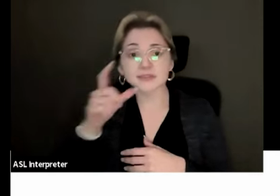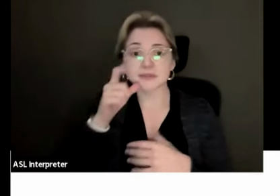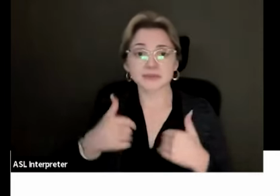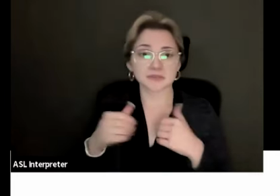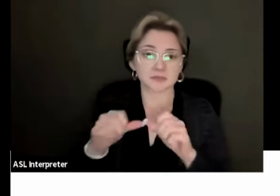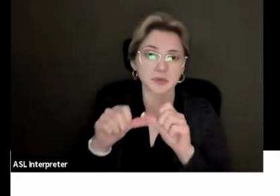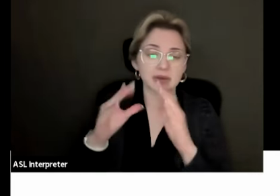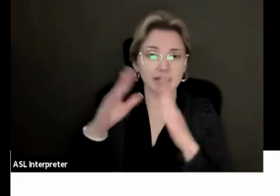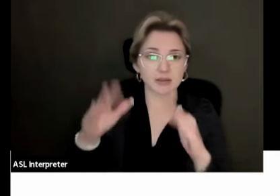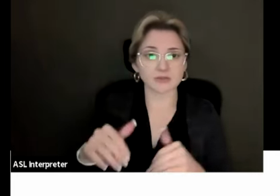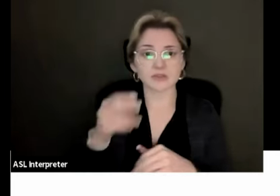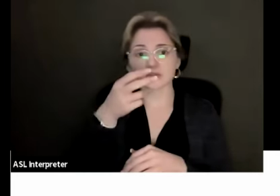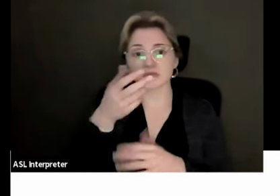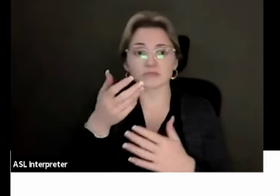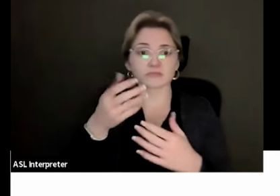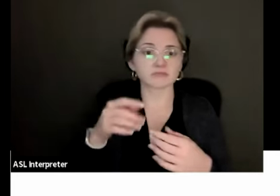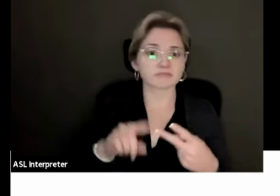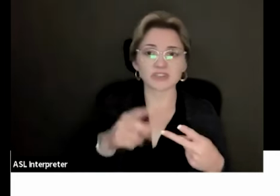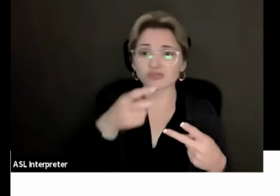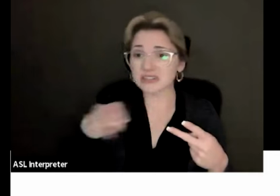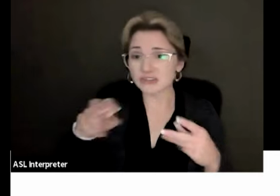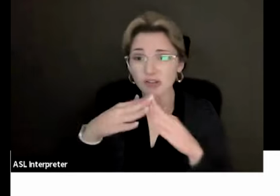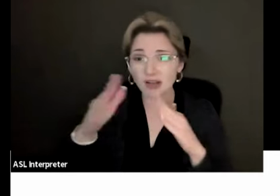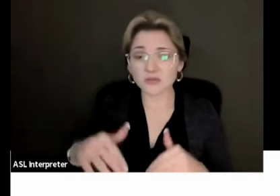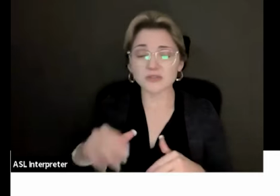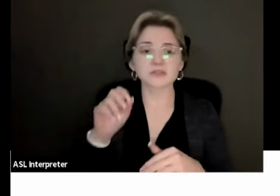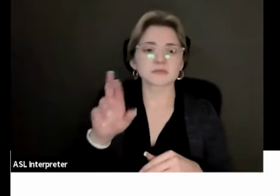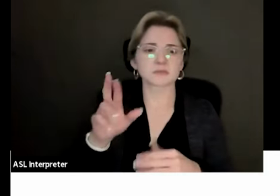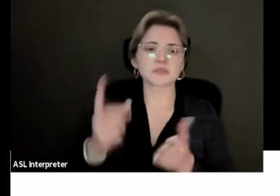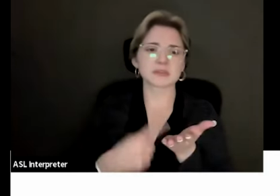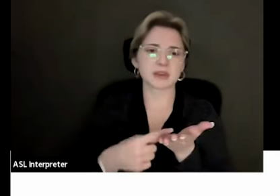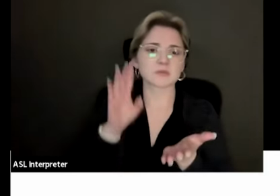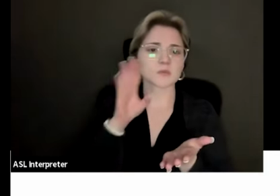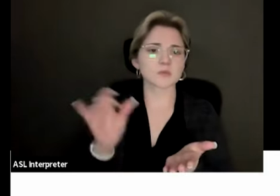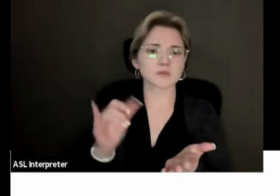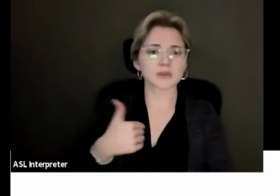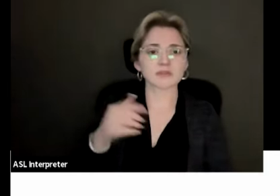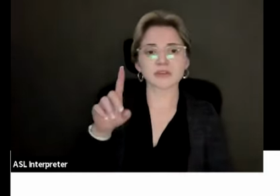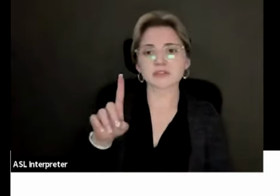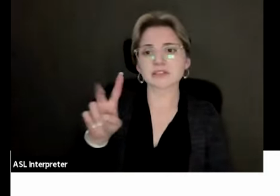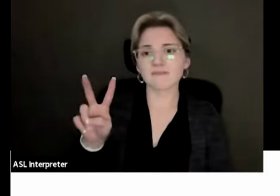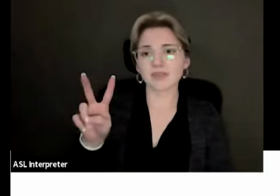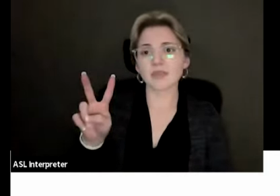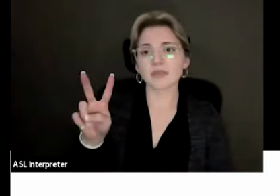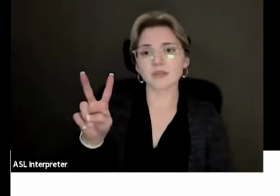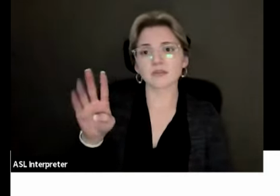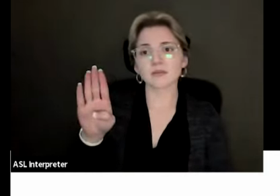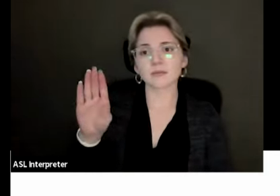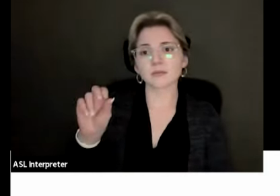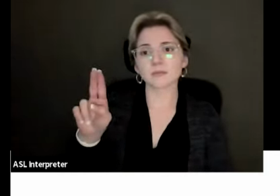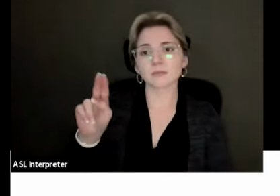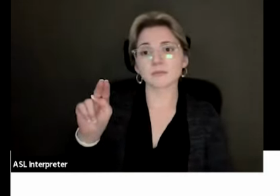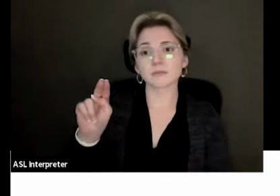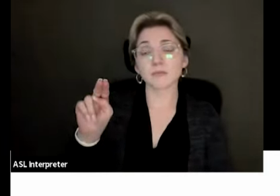permanent housing, transitional housing, and they at times also have a DV bonus. So they work with victim service providers in